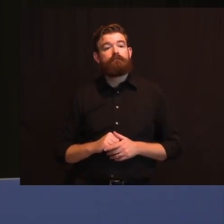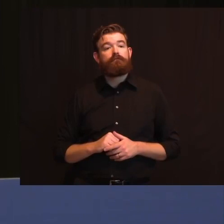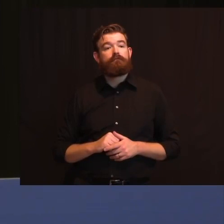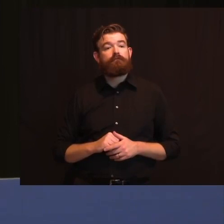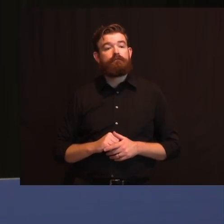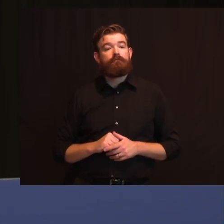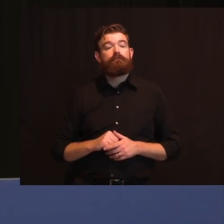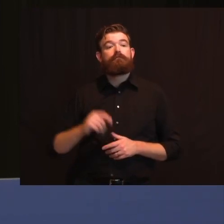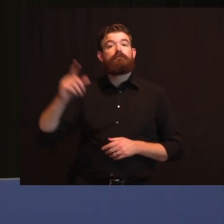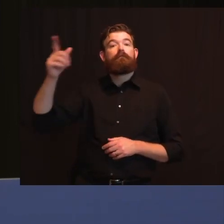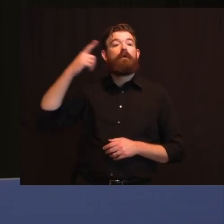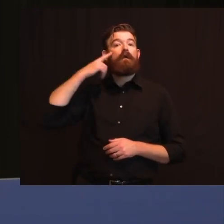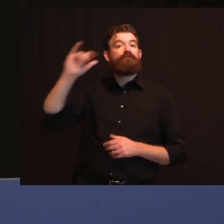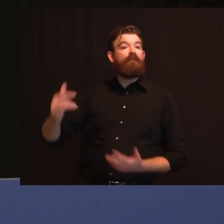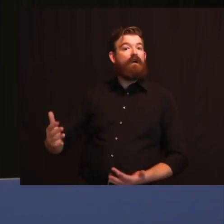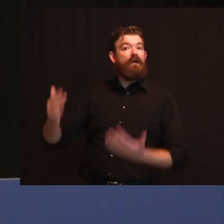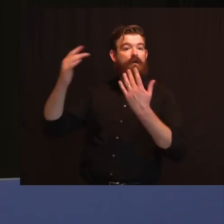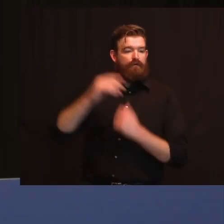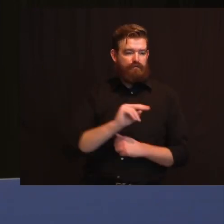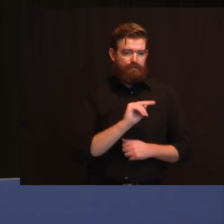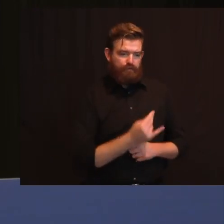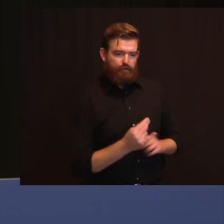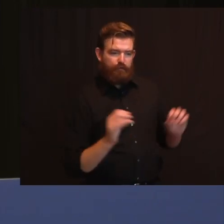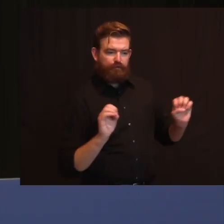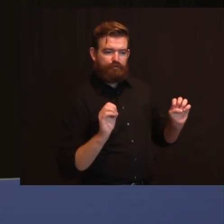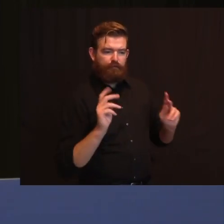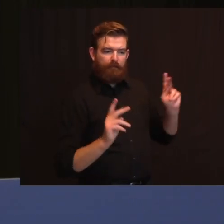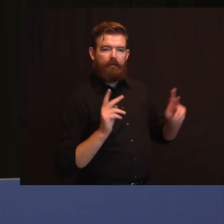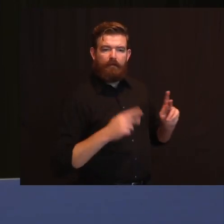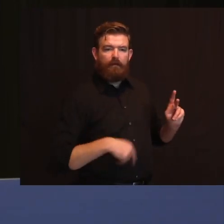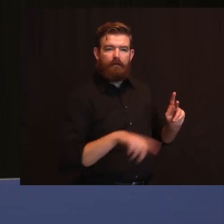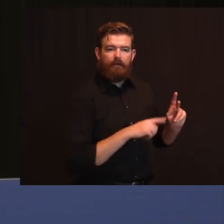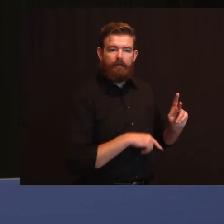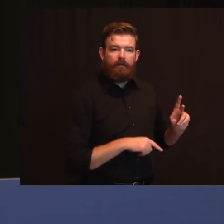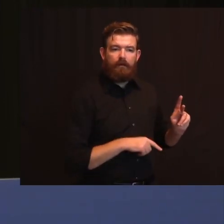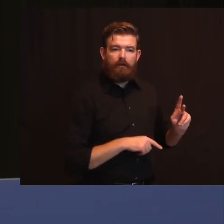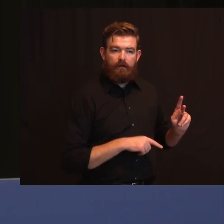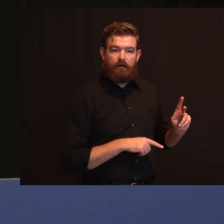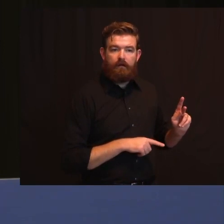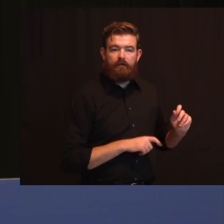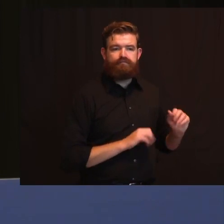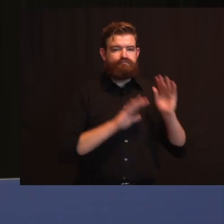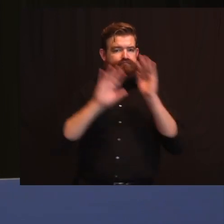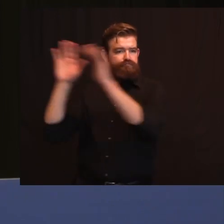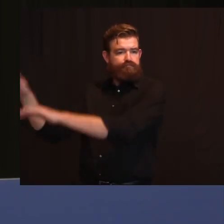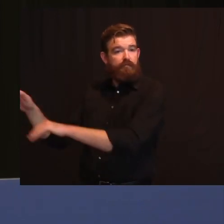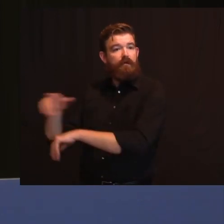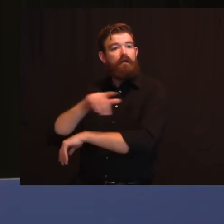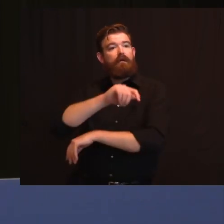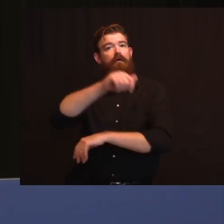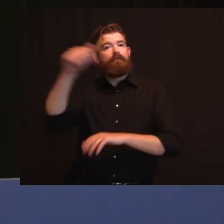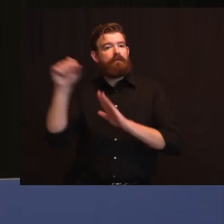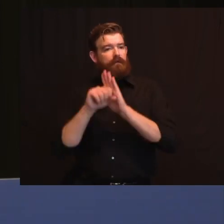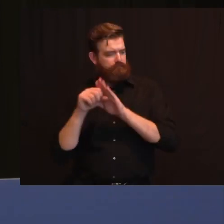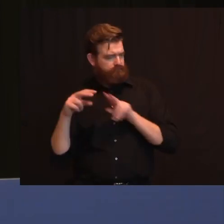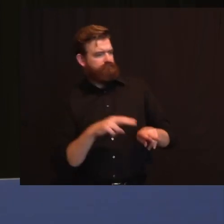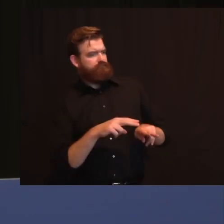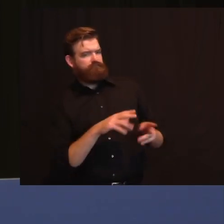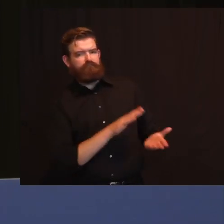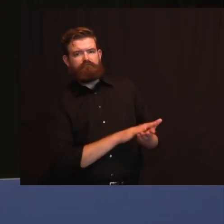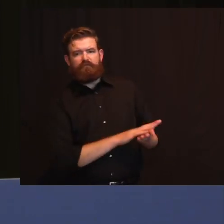Jersey emergency management folks are viewed nationally as one of the most responsive when it comes to EMAC. And I think back to Louisiana